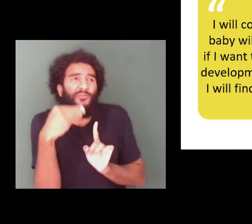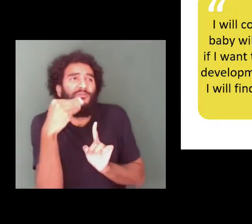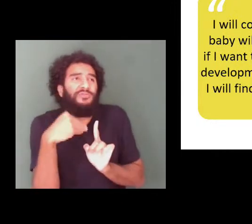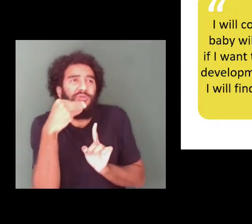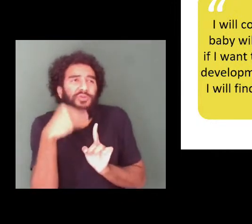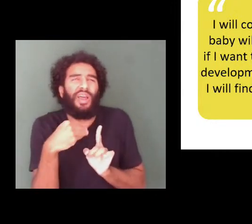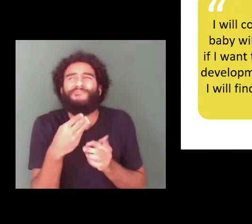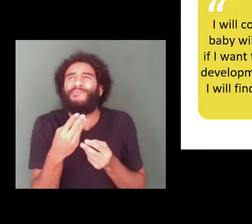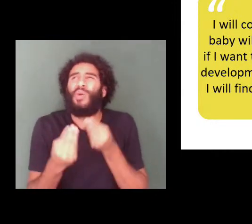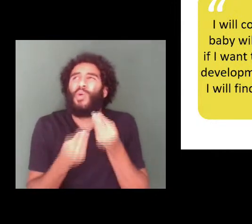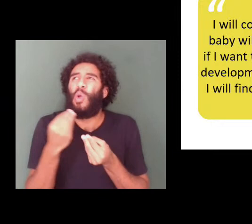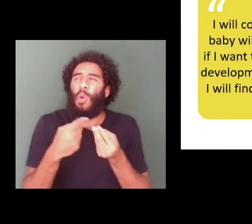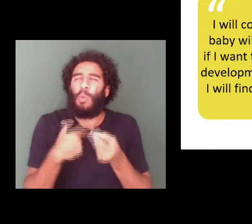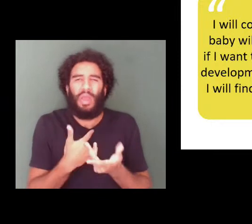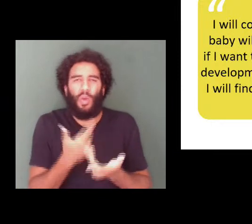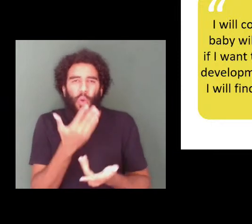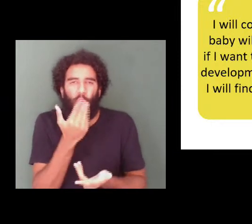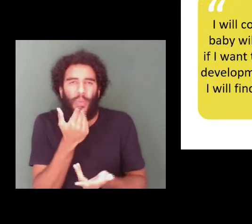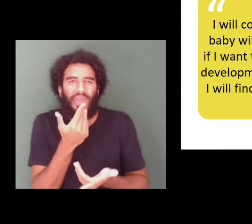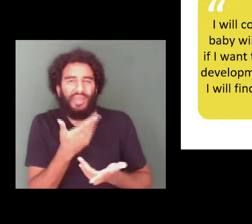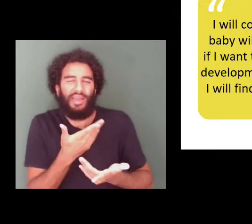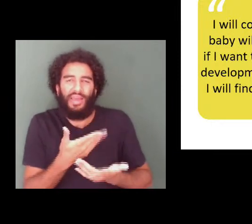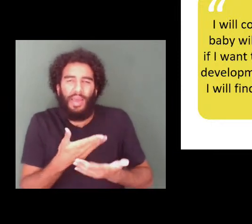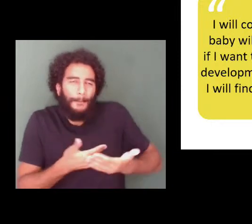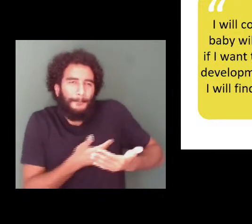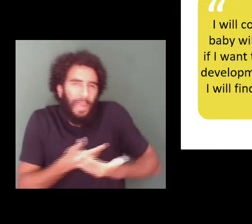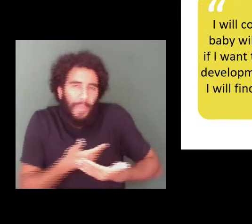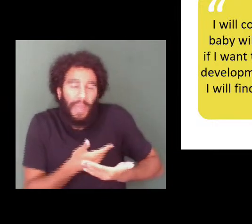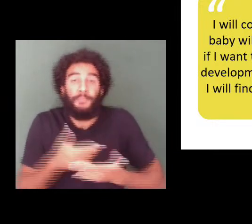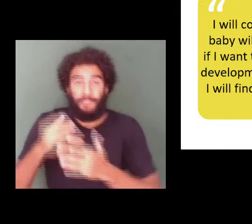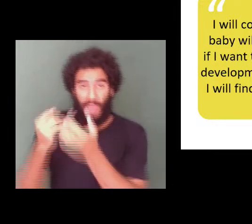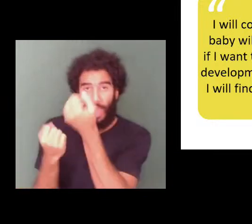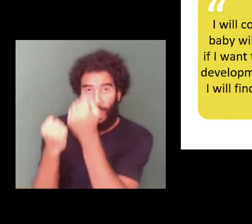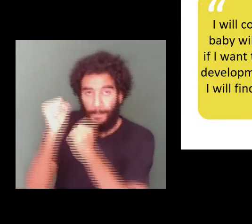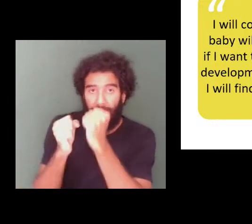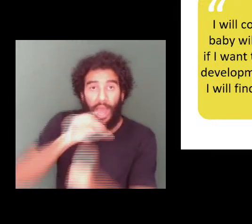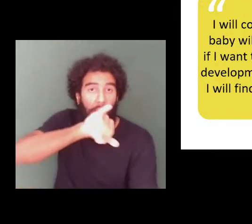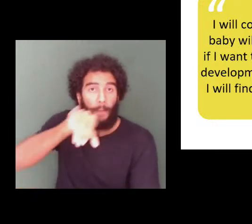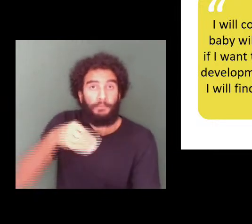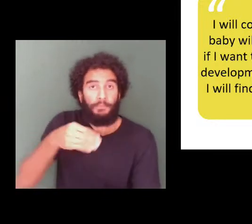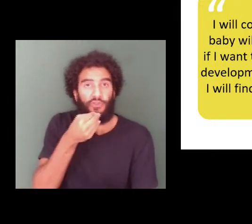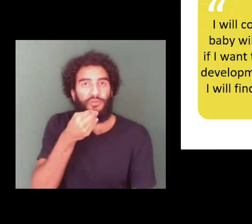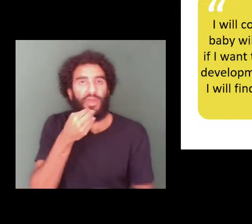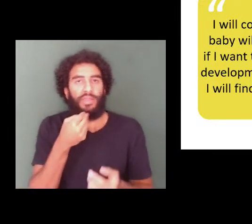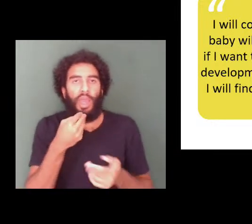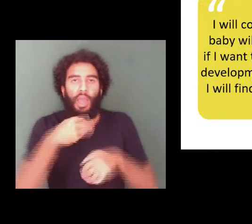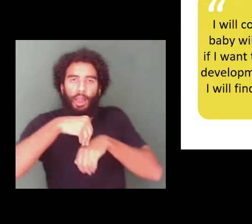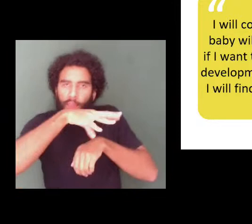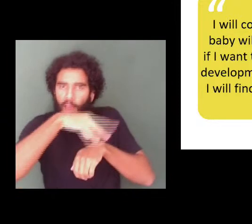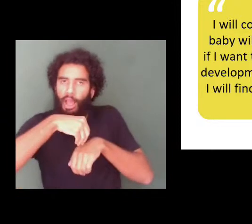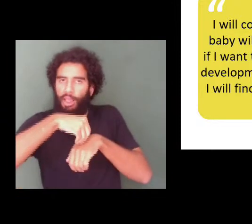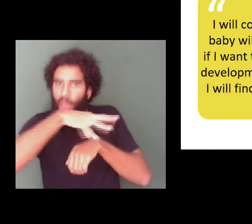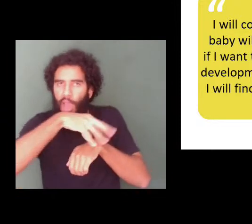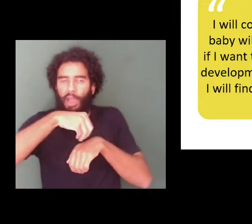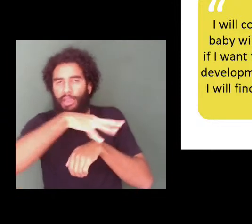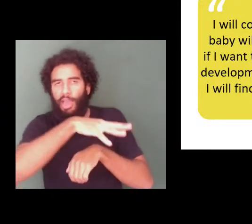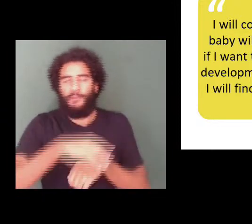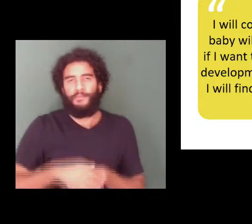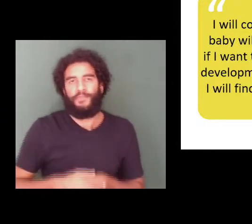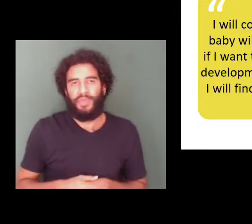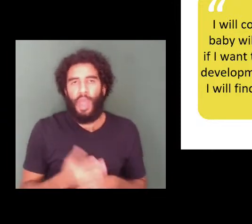latch on to those particular concerns and address mothers directly with, we are the answer to the problem that you are raising